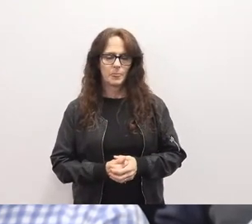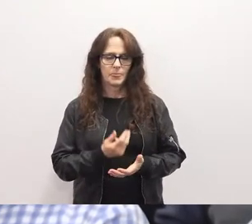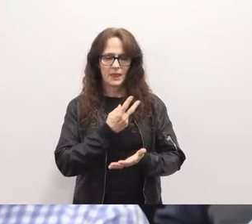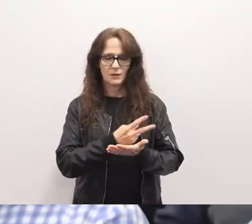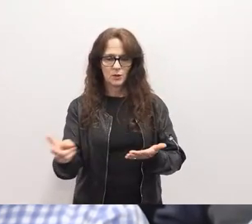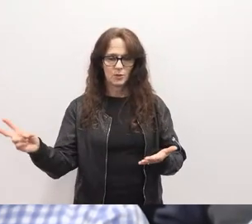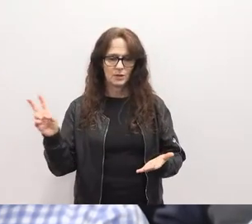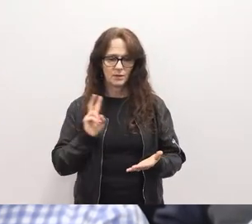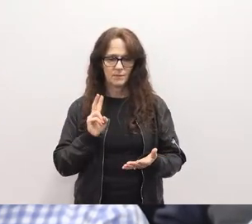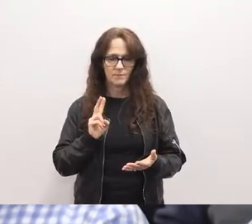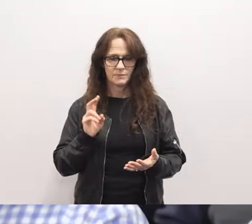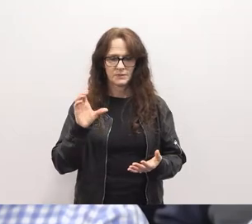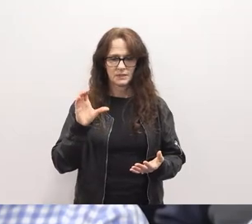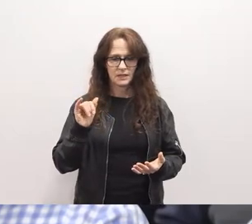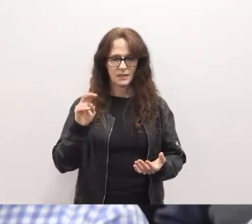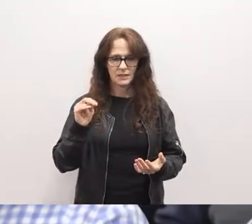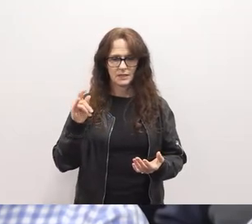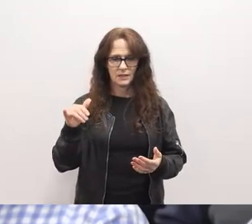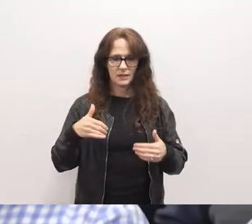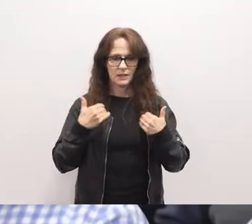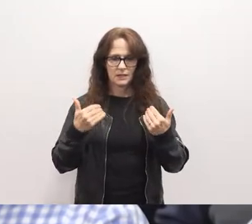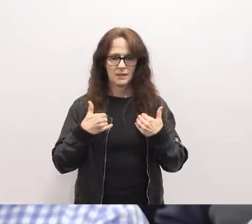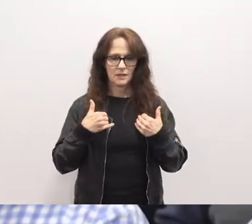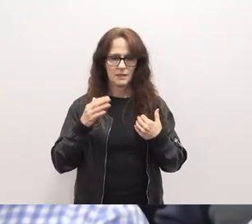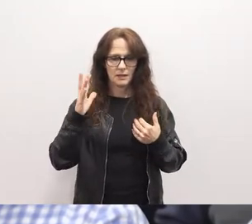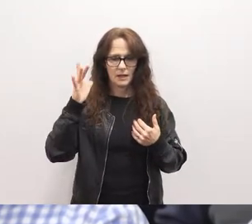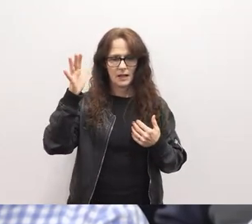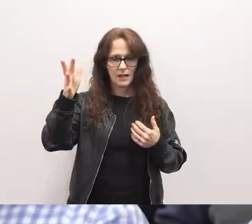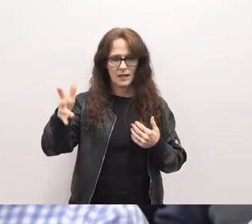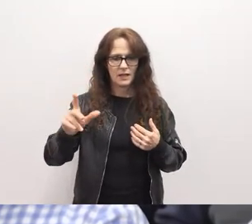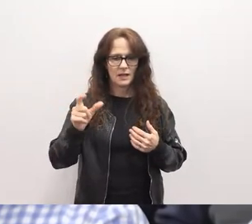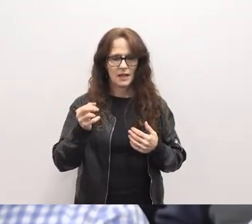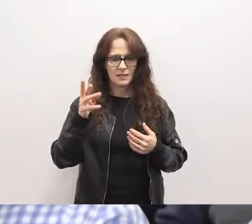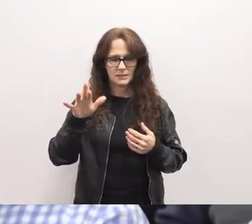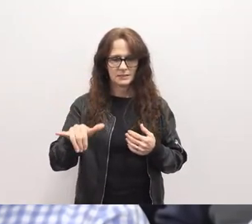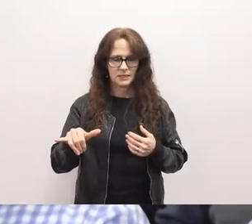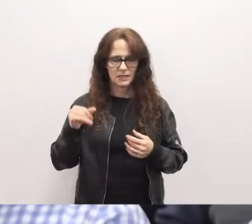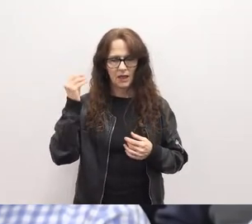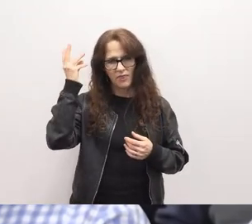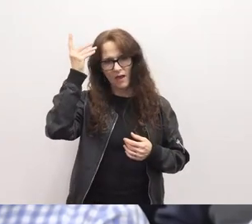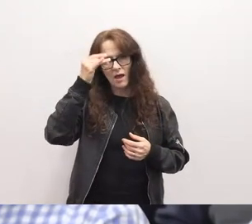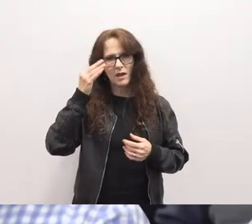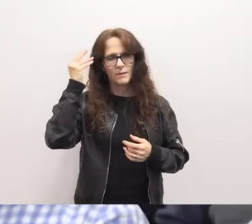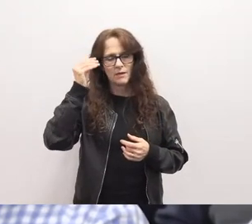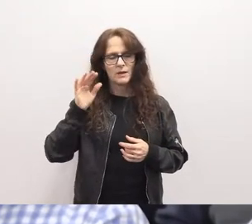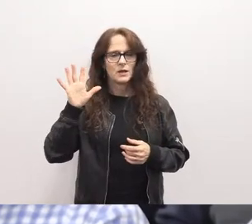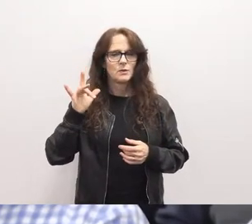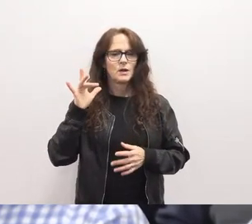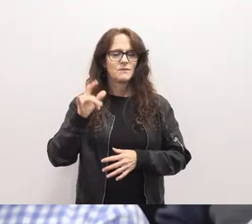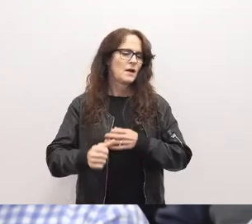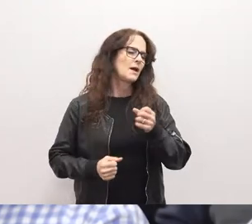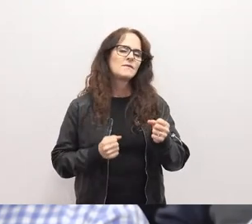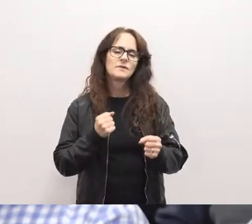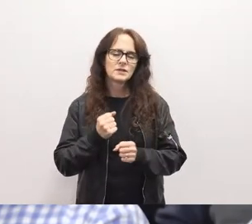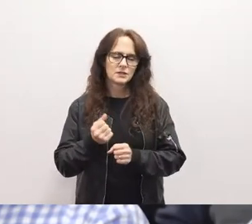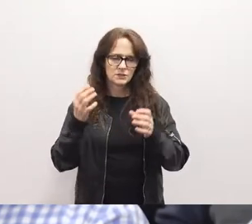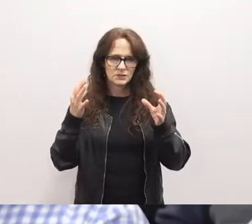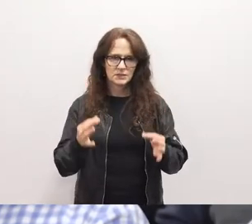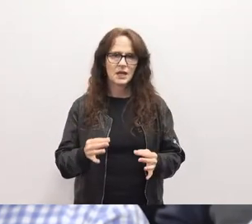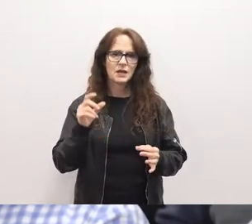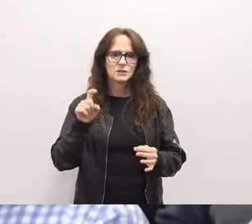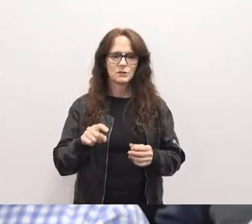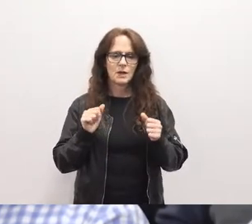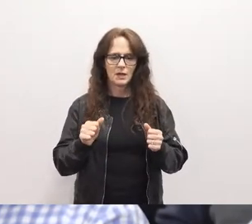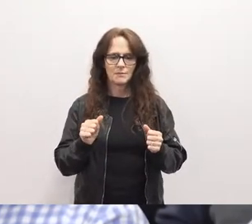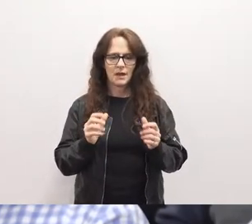2 weeks ago, Cindy Young talked about legacy. And I thought about that, and after 25 years, decided I should be able